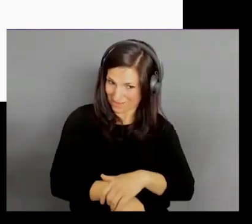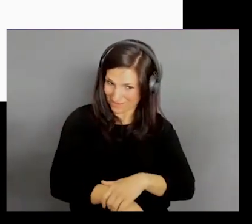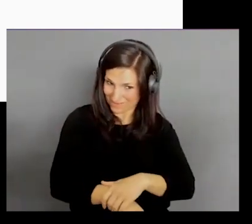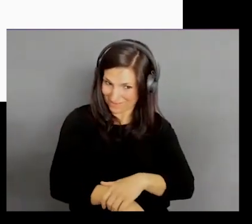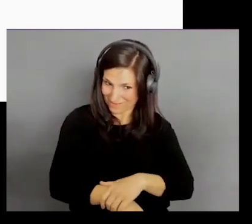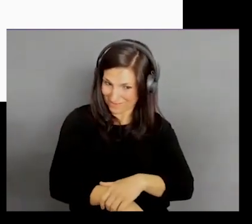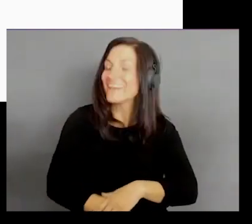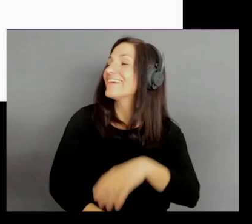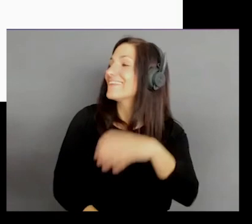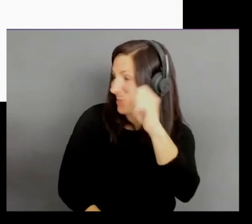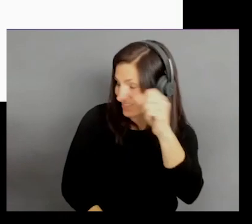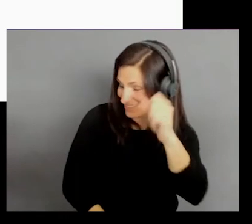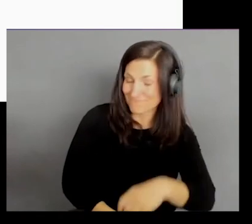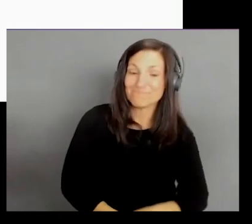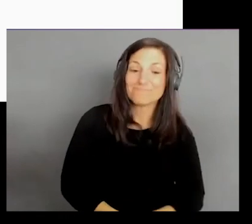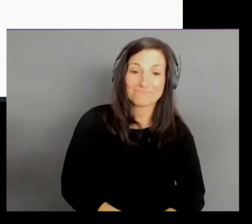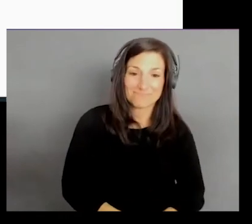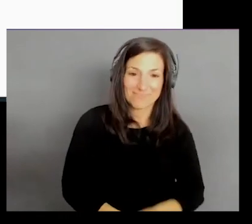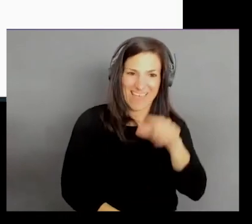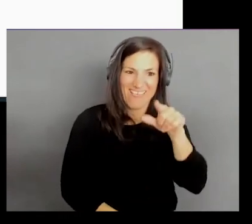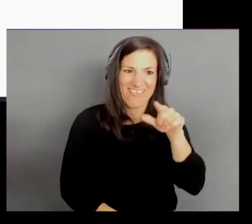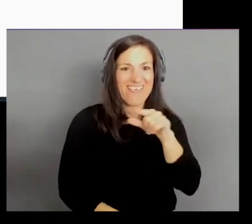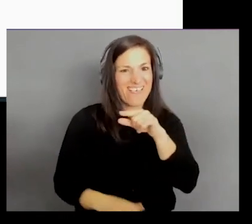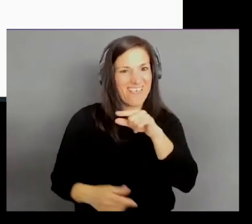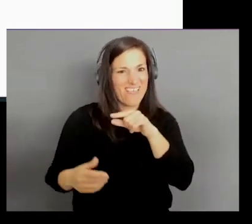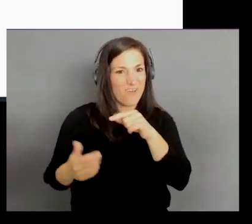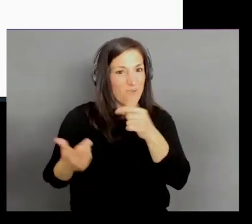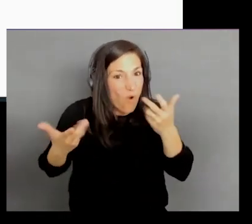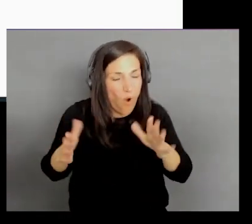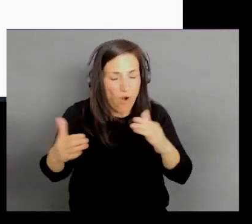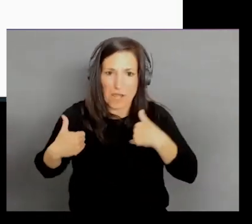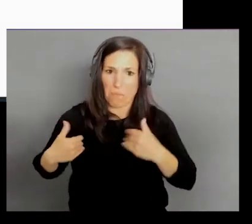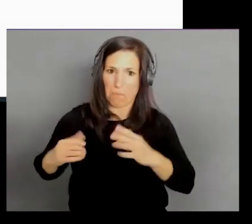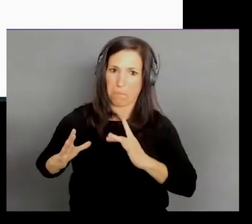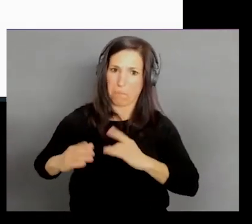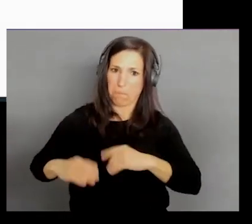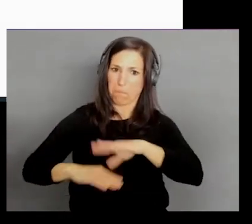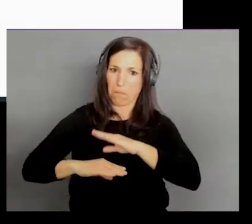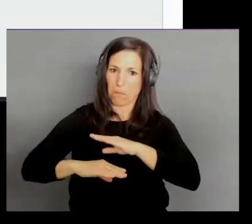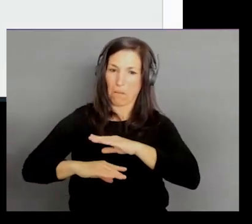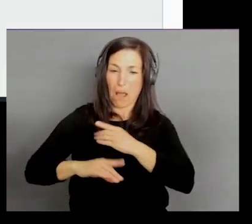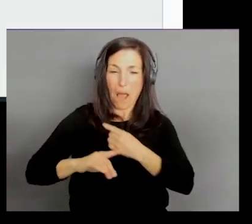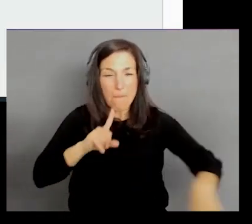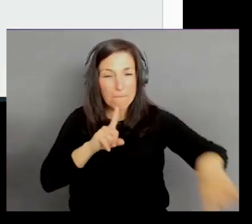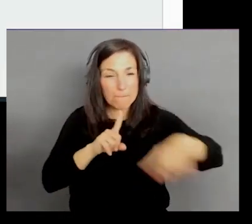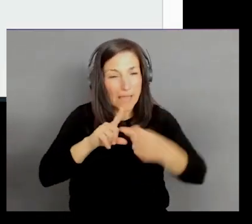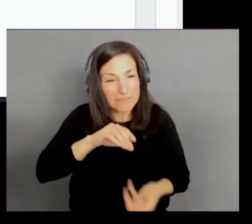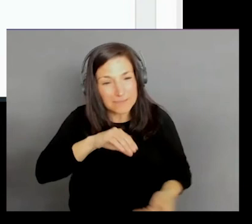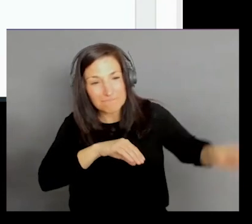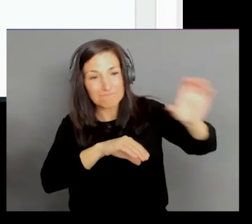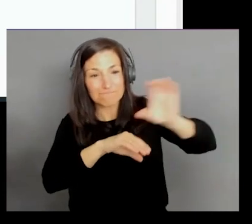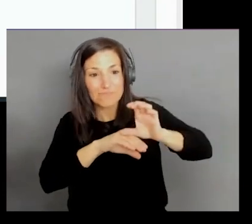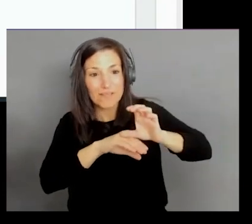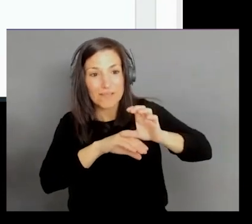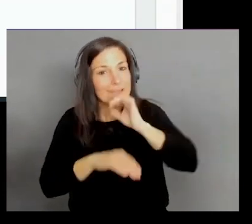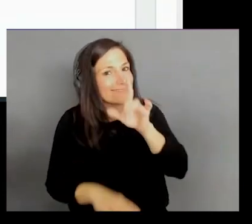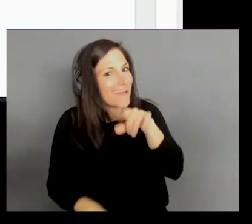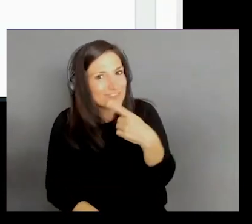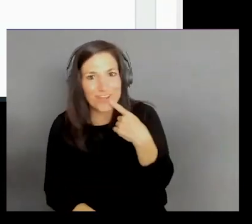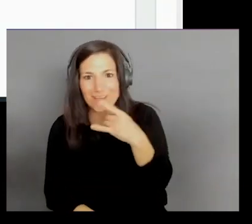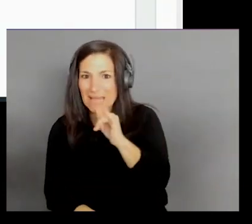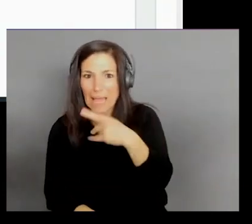Yes, so this is just icing on the cake. So it goes beyond just the giving out or assigning IP addresses. Now you